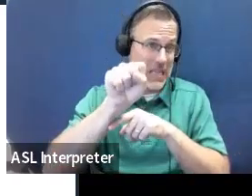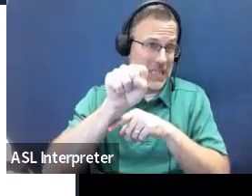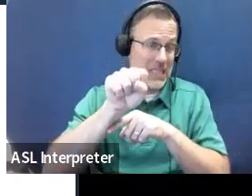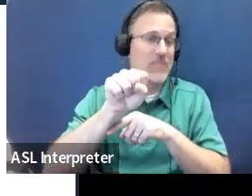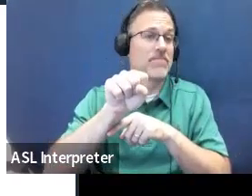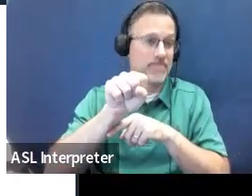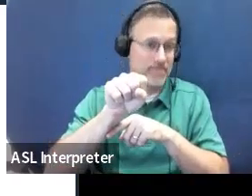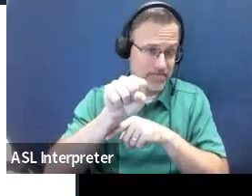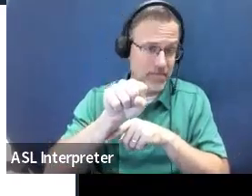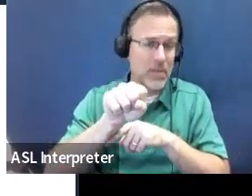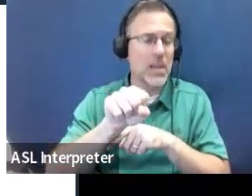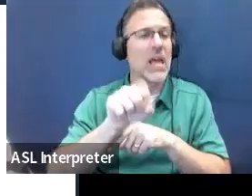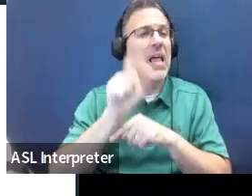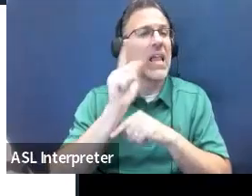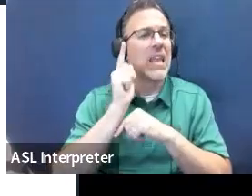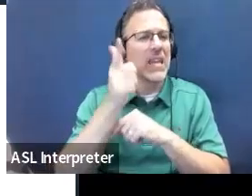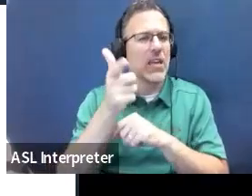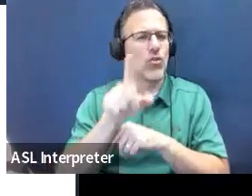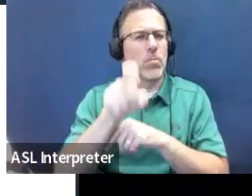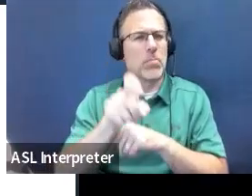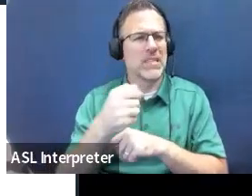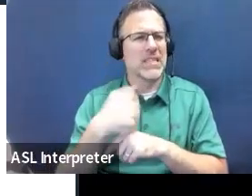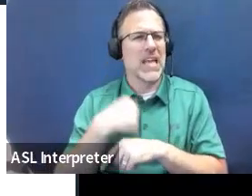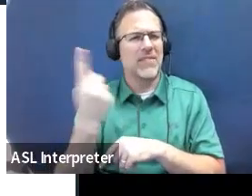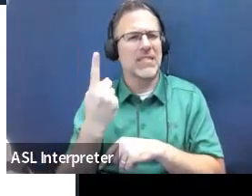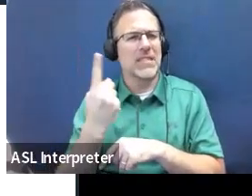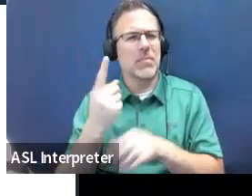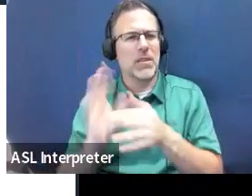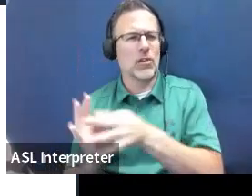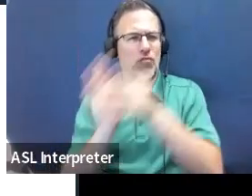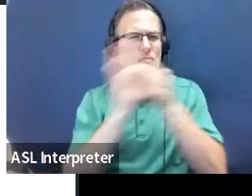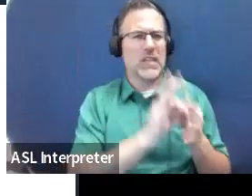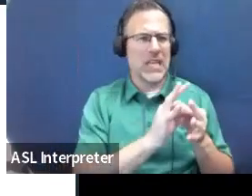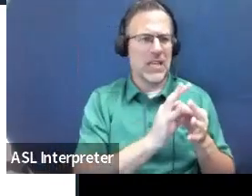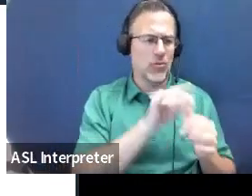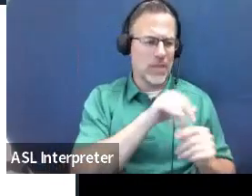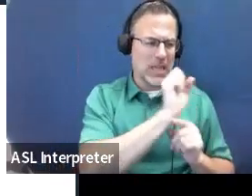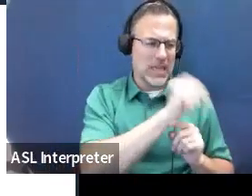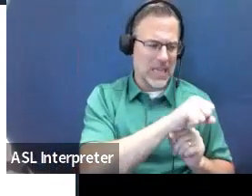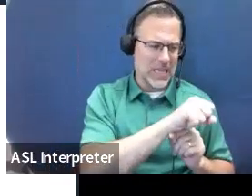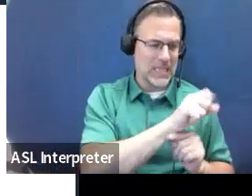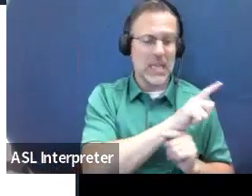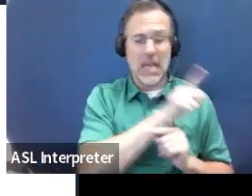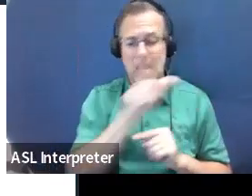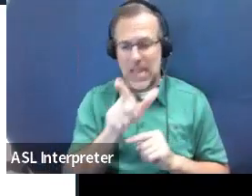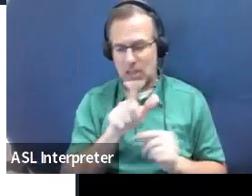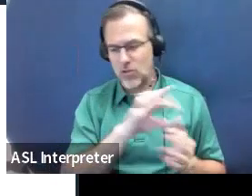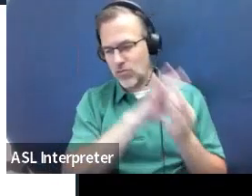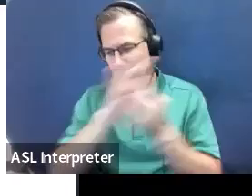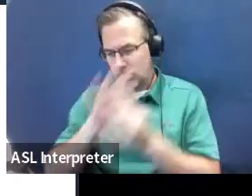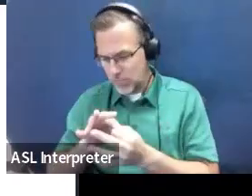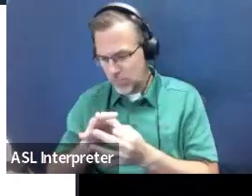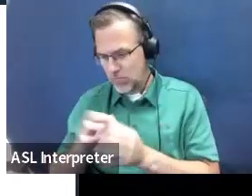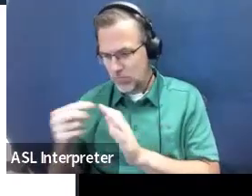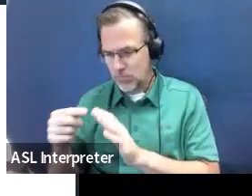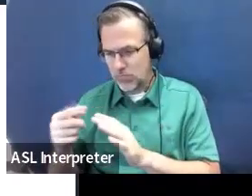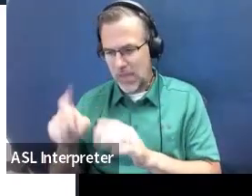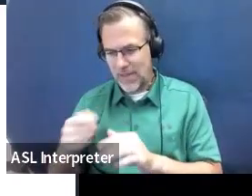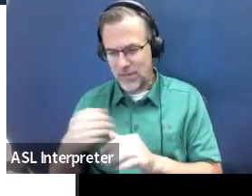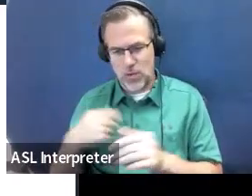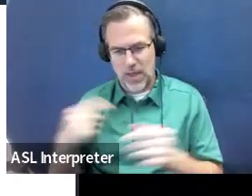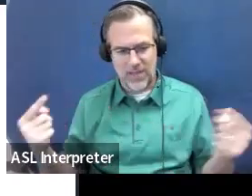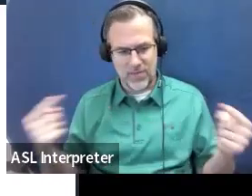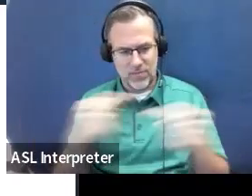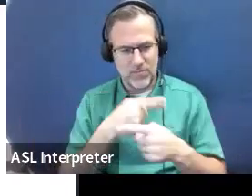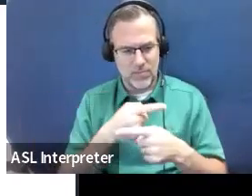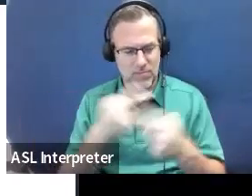that supports that yes. Okay, so one example is 3B, where it talks about the child